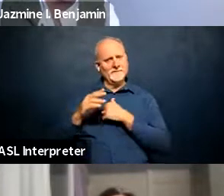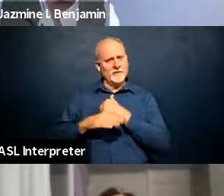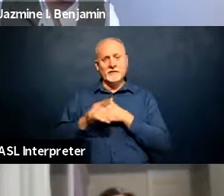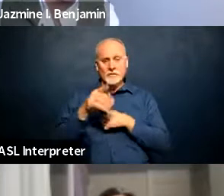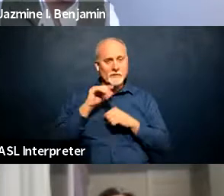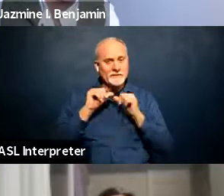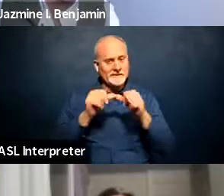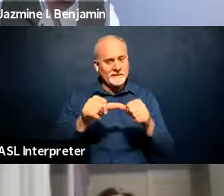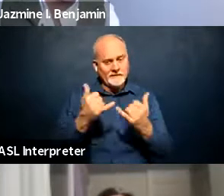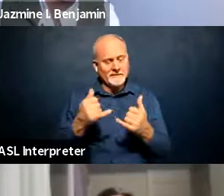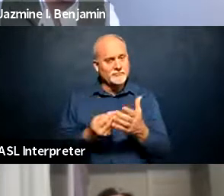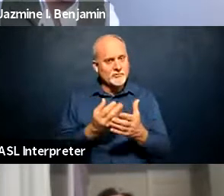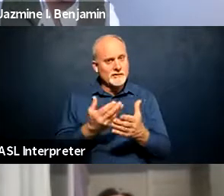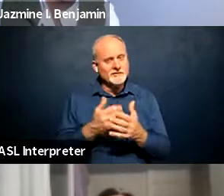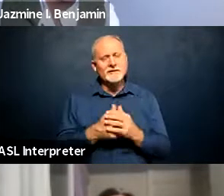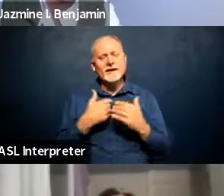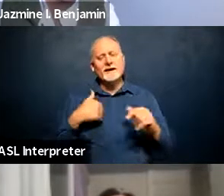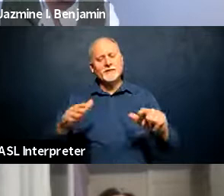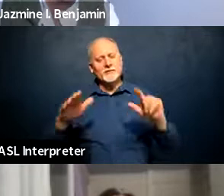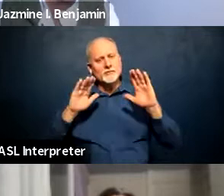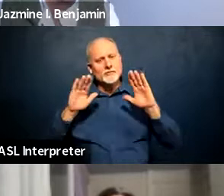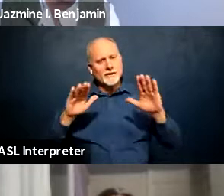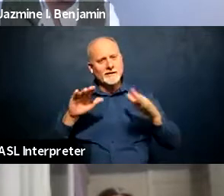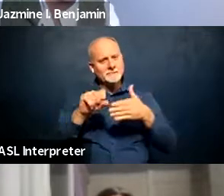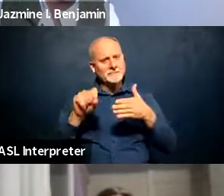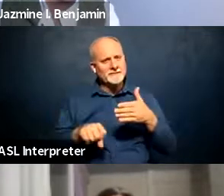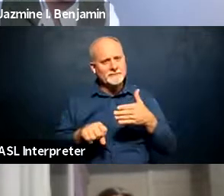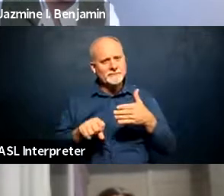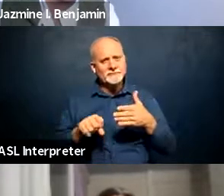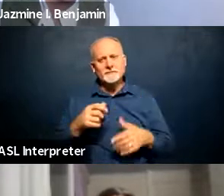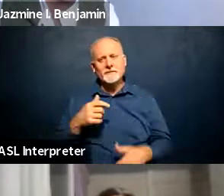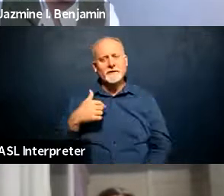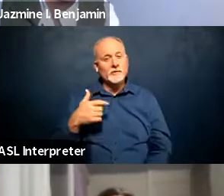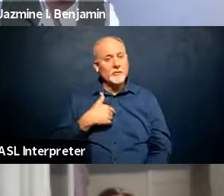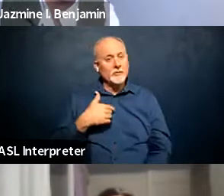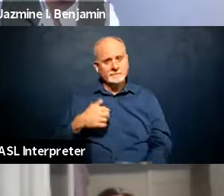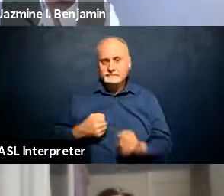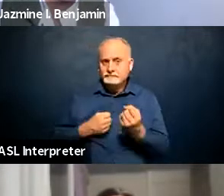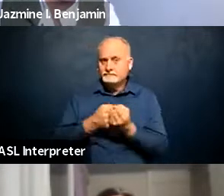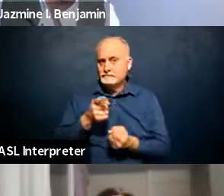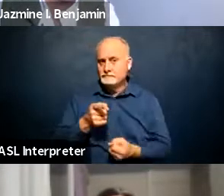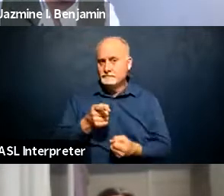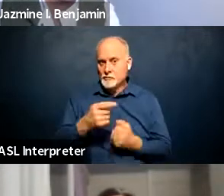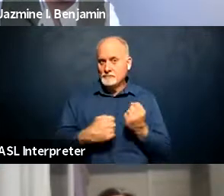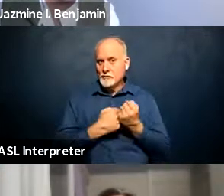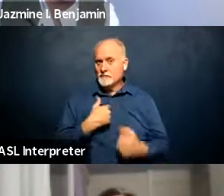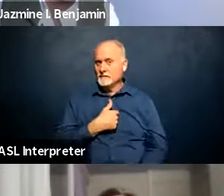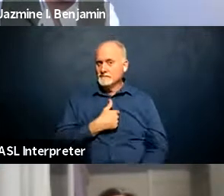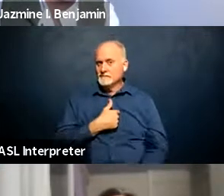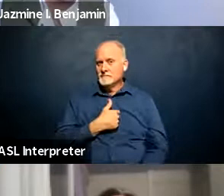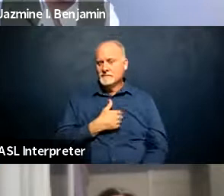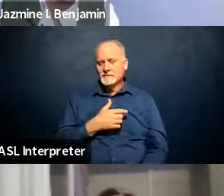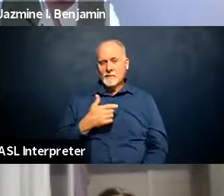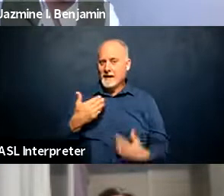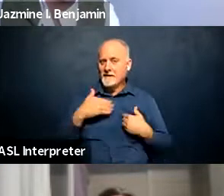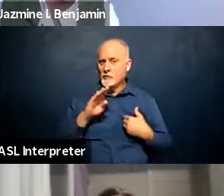continue that into the spring as well. So have a great semester, and we have your backs. We know you have ours as well. We're all, again, in this